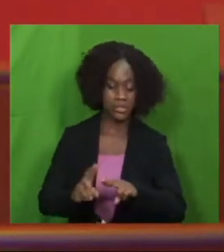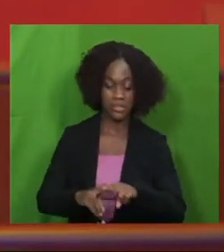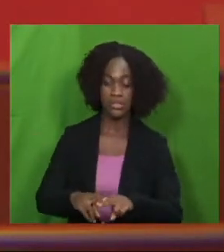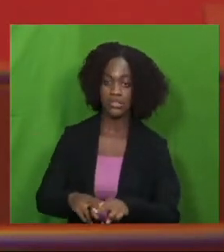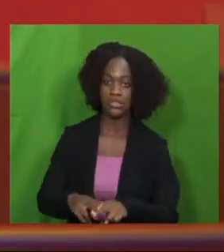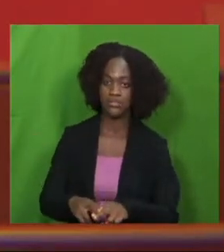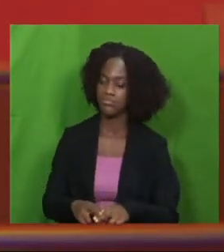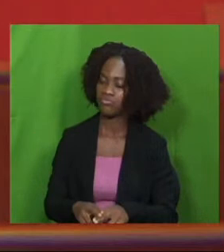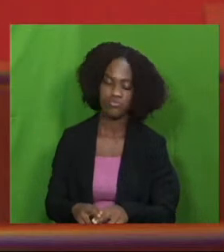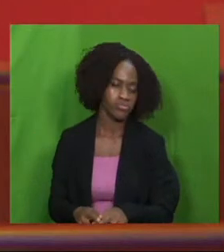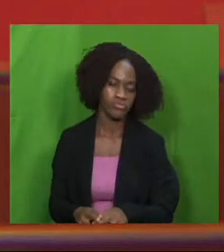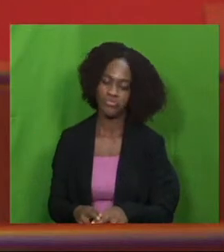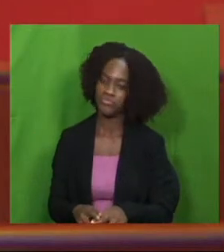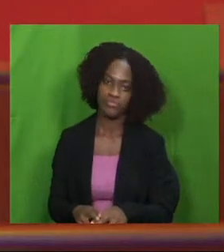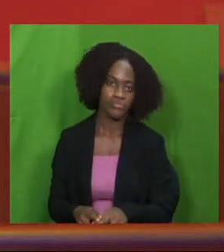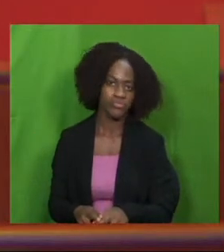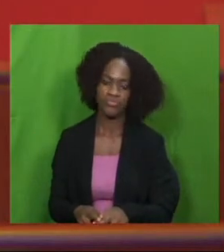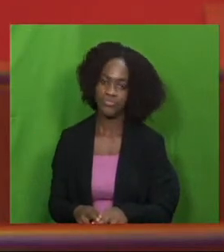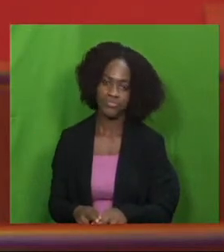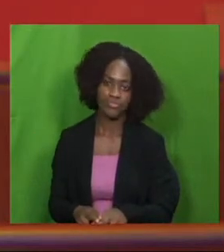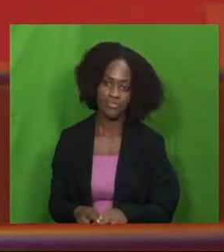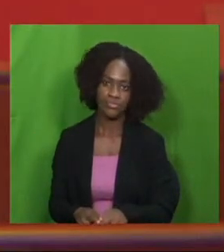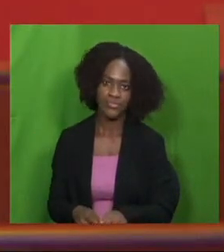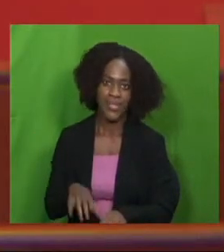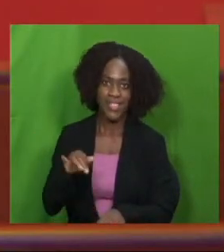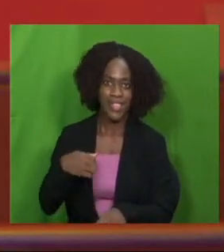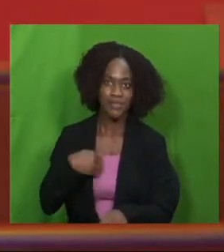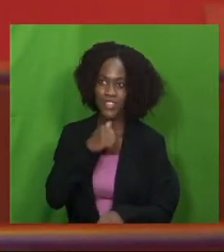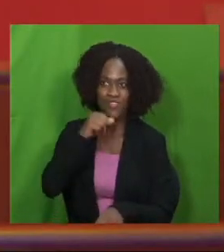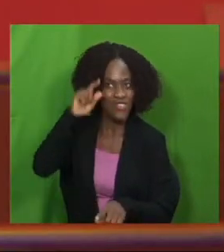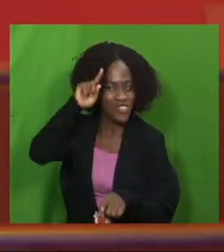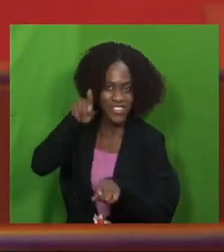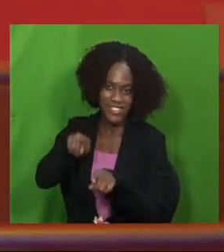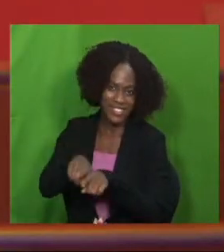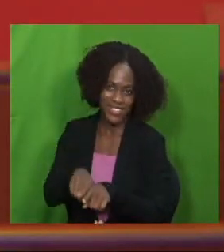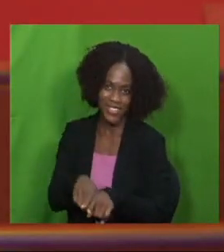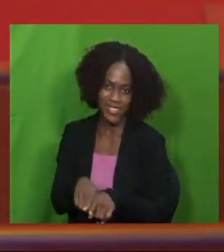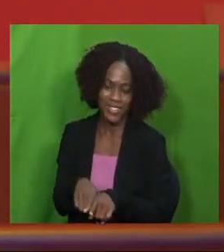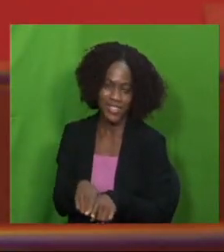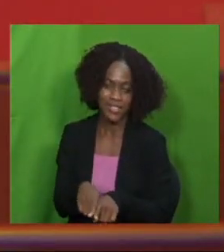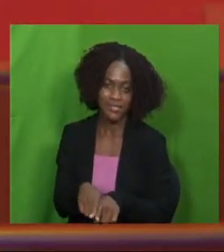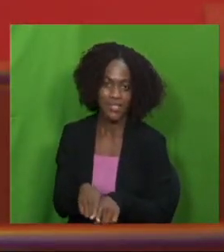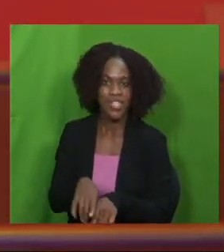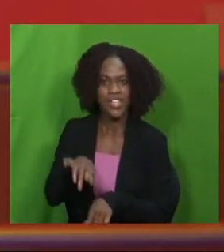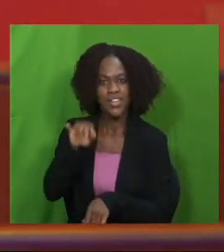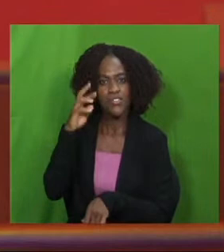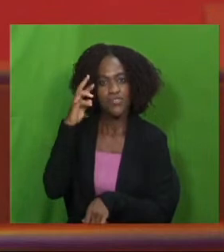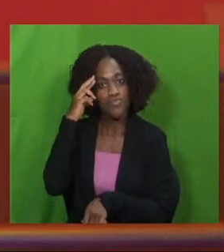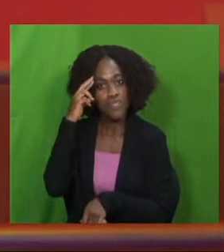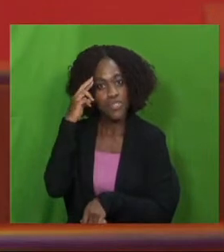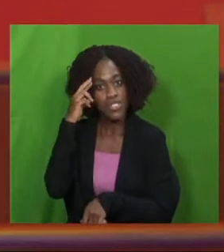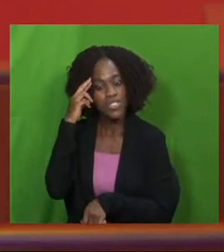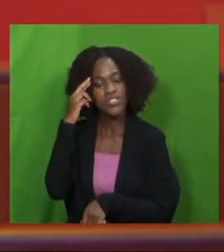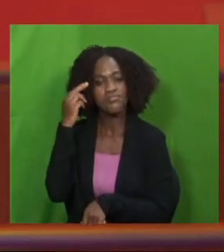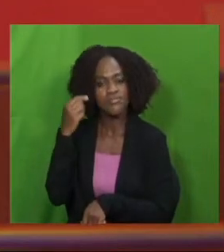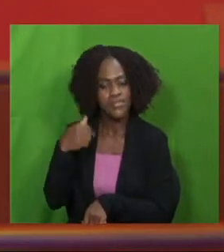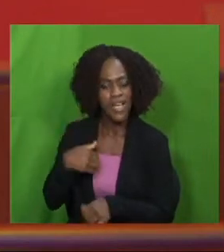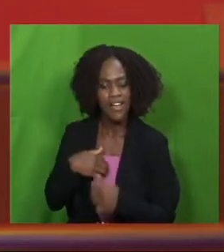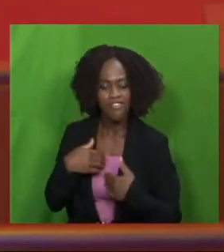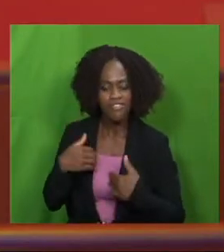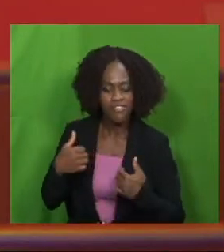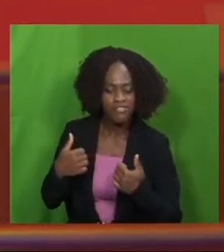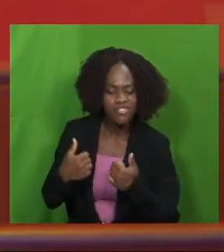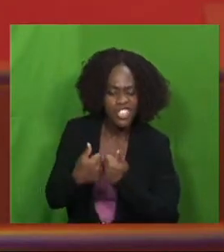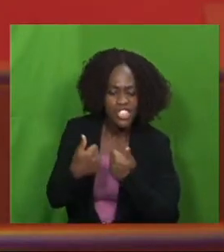the House. I disagree totally with that. And that is why we'll be having challenges with